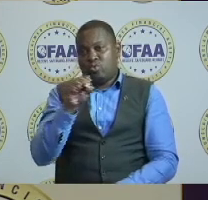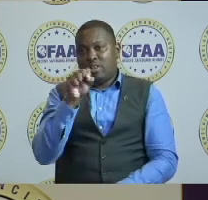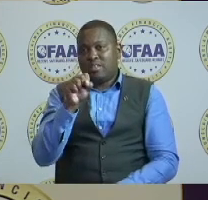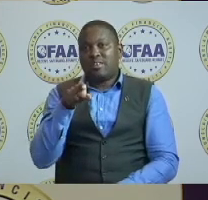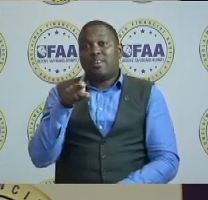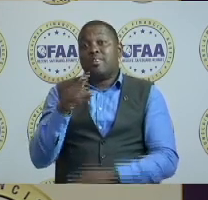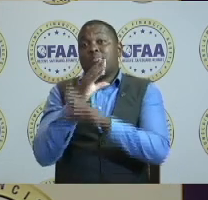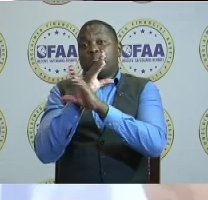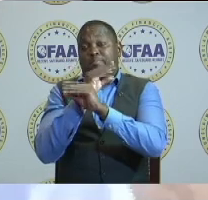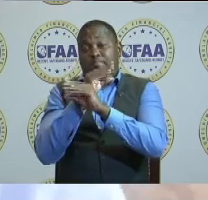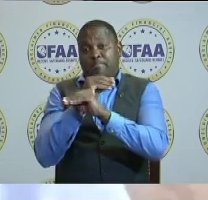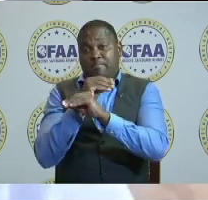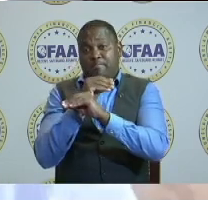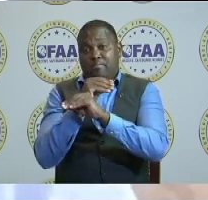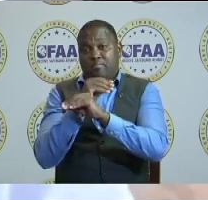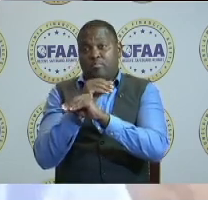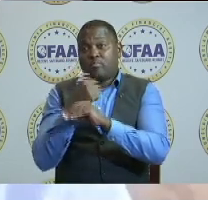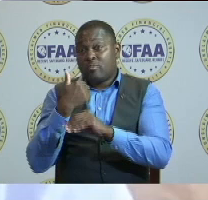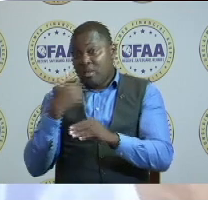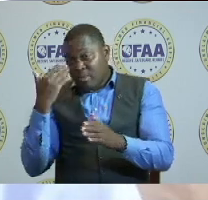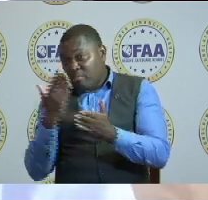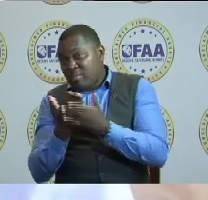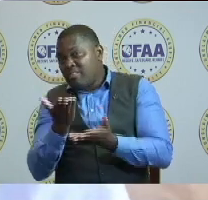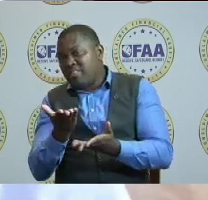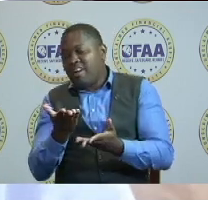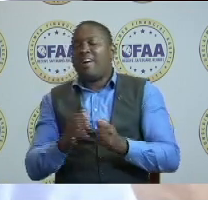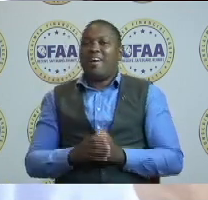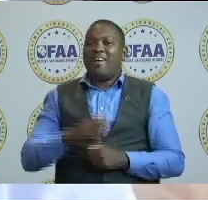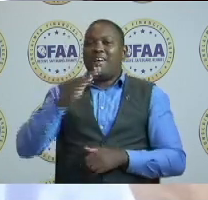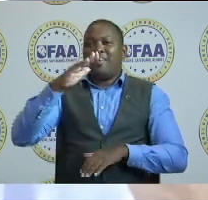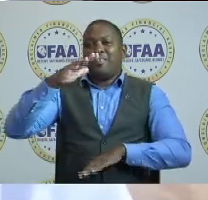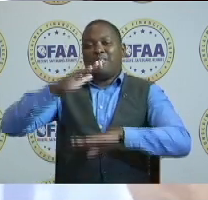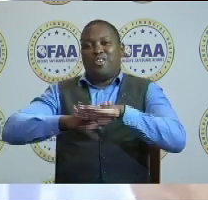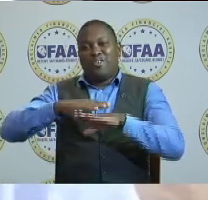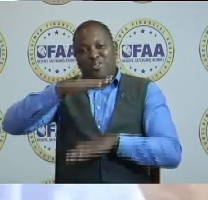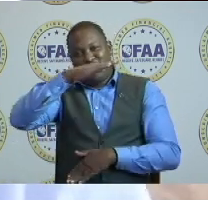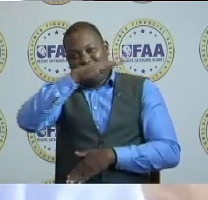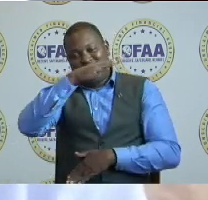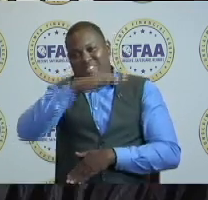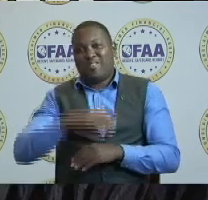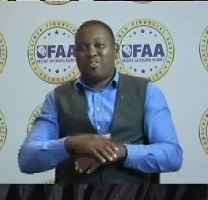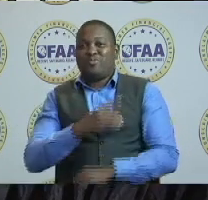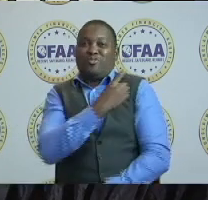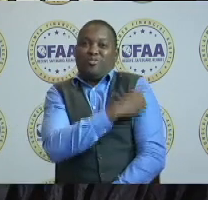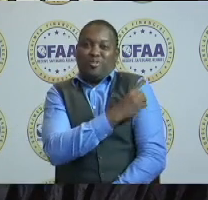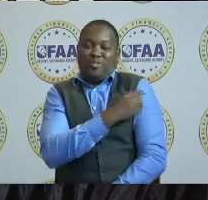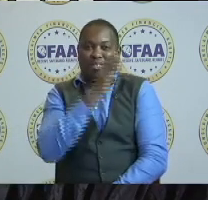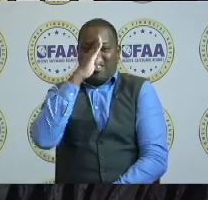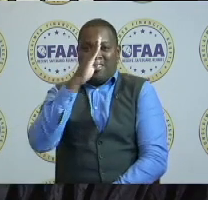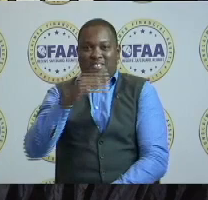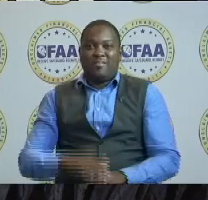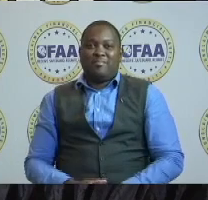virtually, and I would believe we have him. Yes, there we go. Good afternoon, Daktari. How are you?